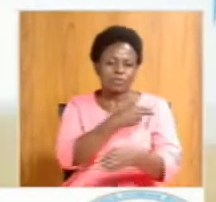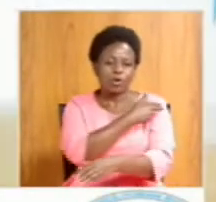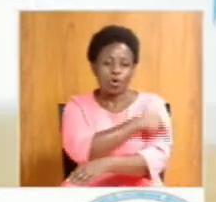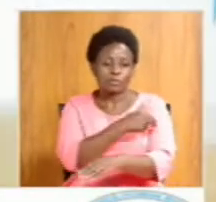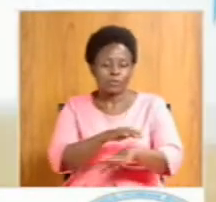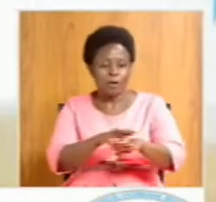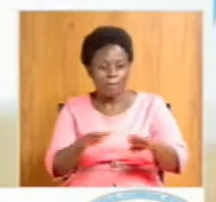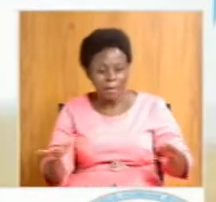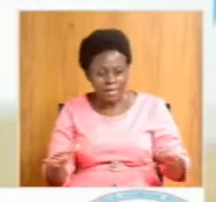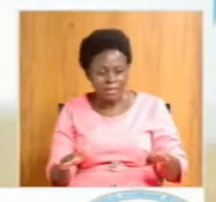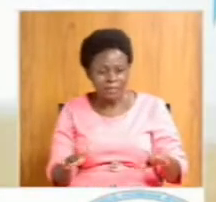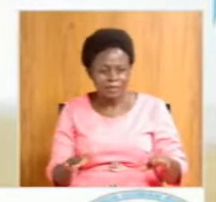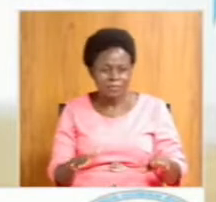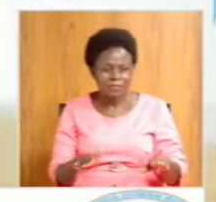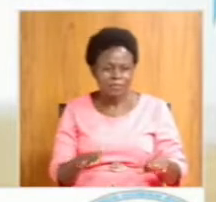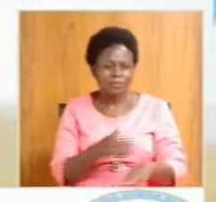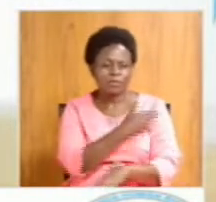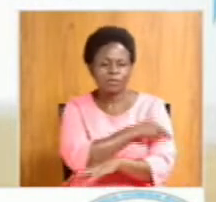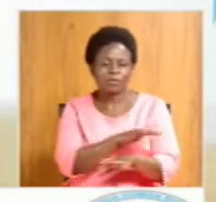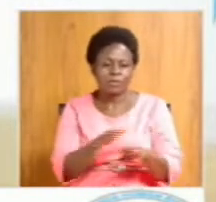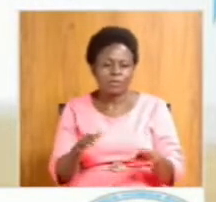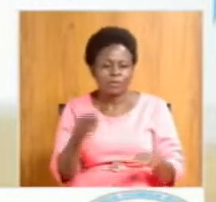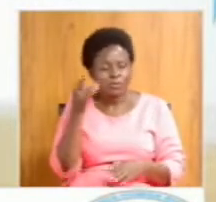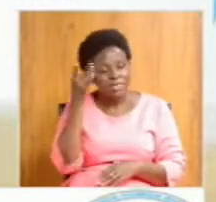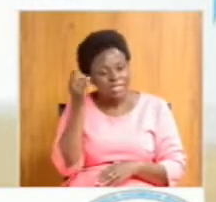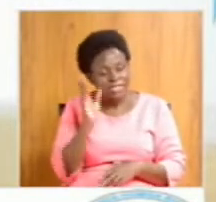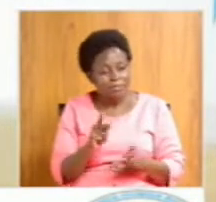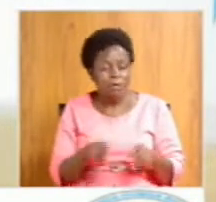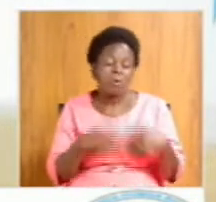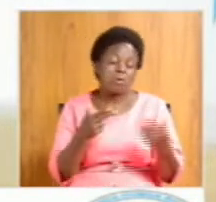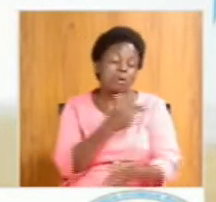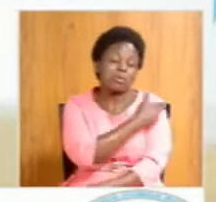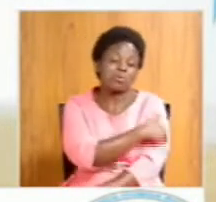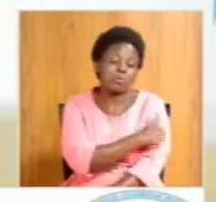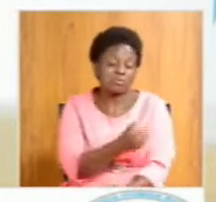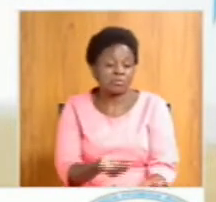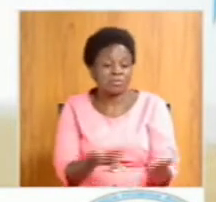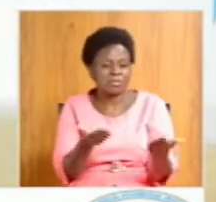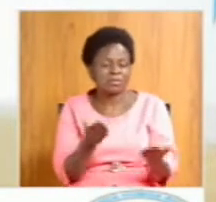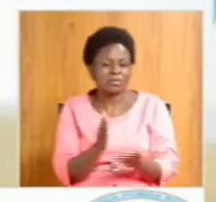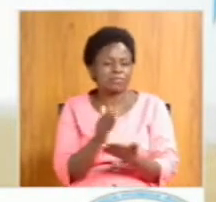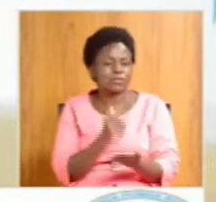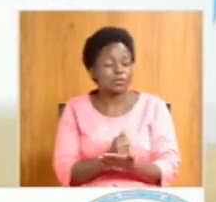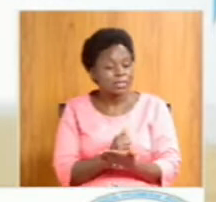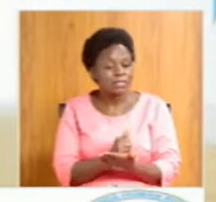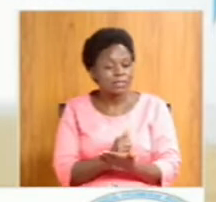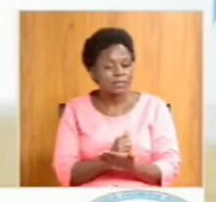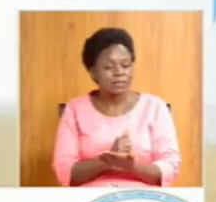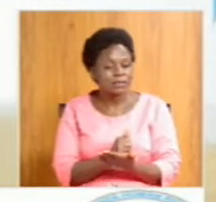beds to the patients or to hospitals, simply because